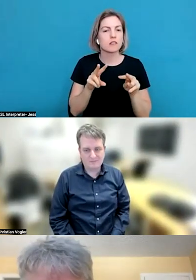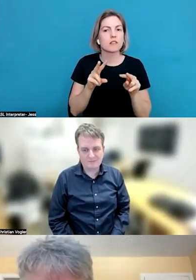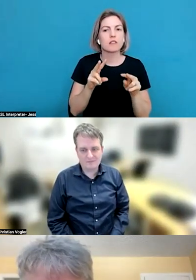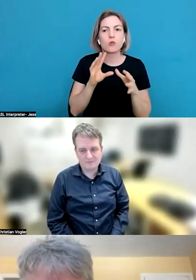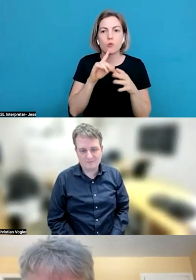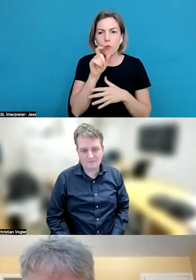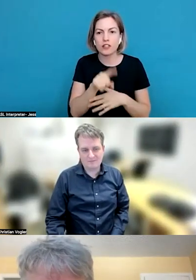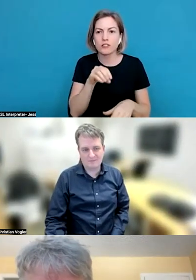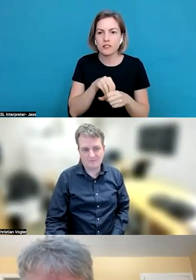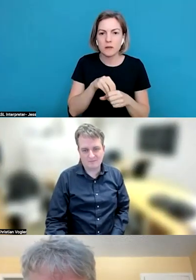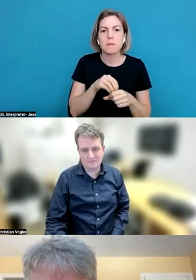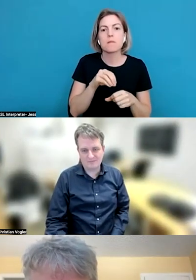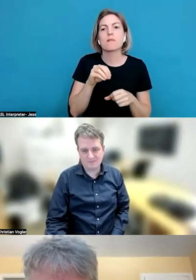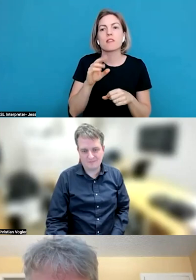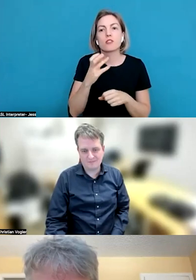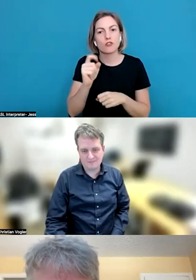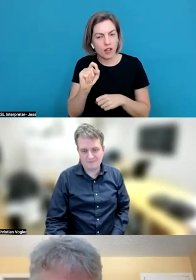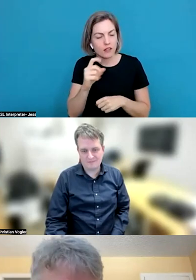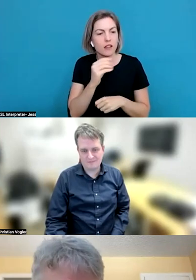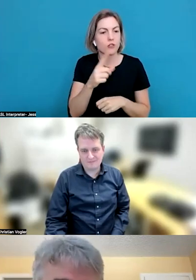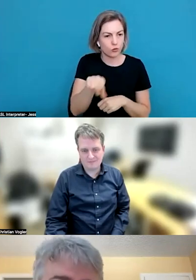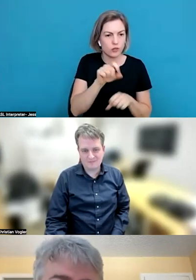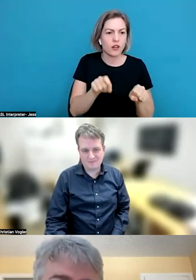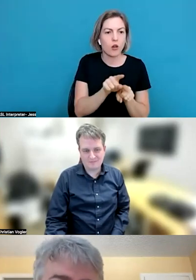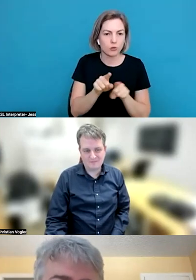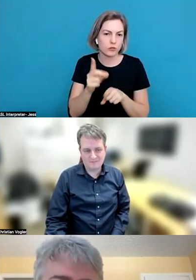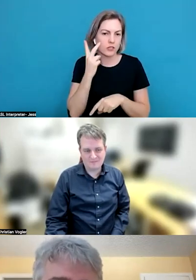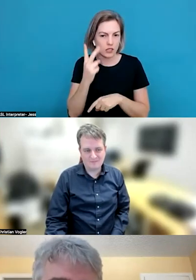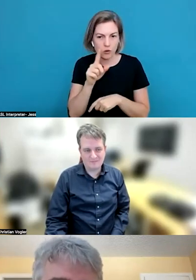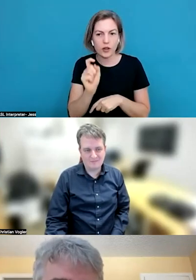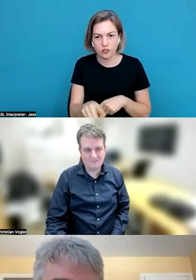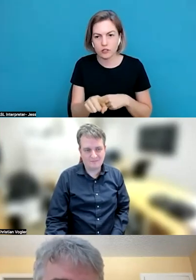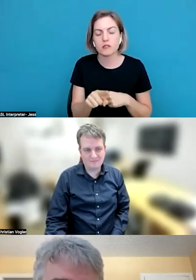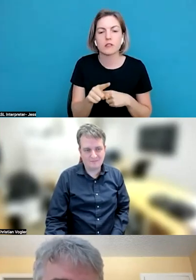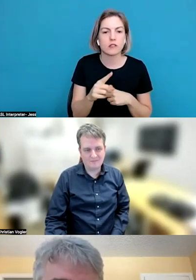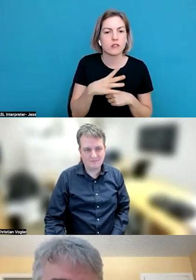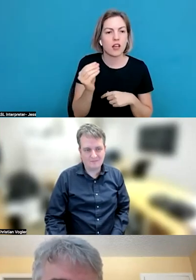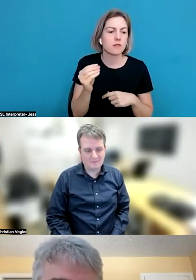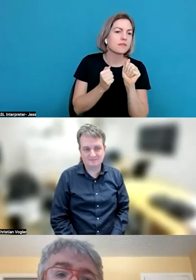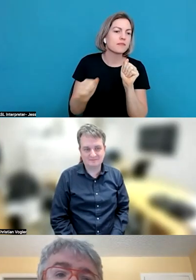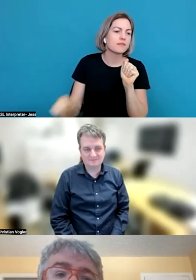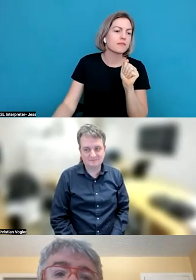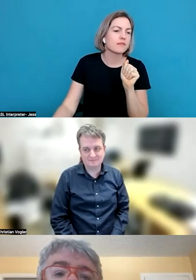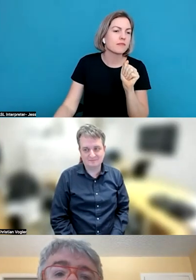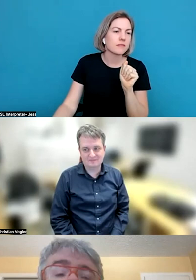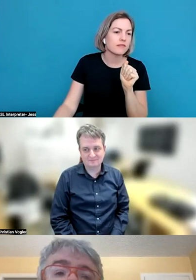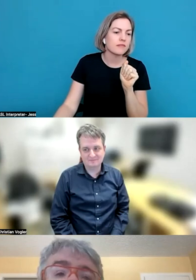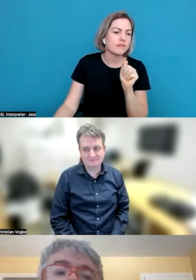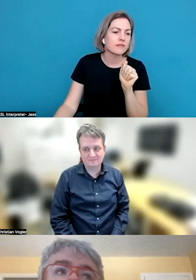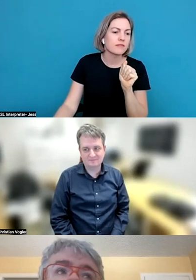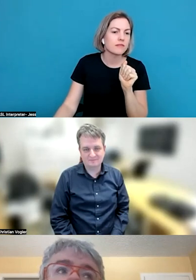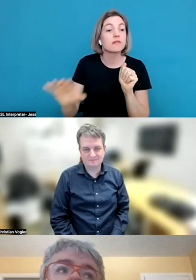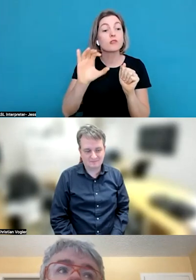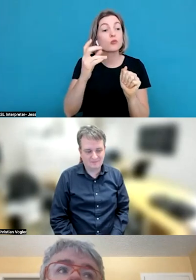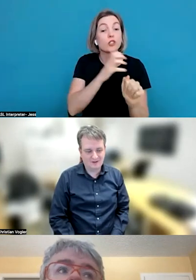chat. And you can also see the questions and pick up on those yourself.